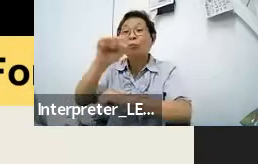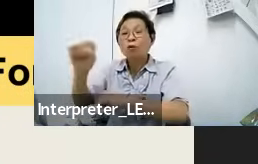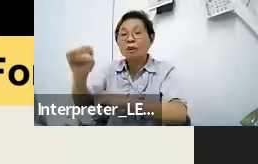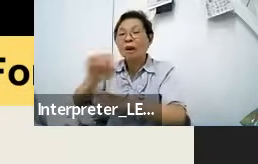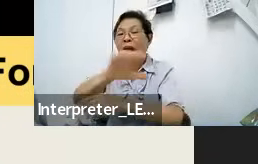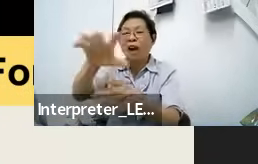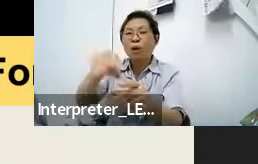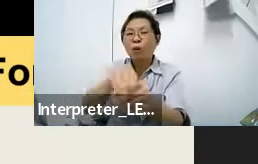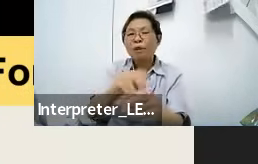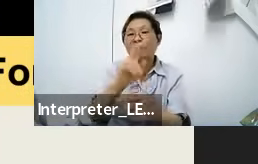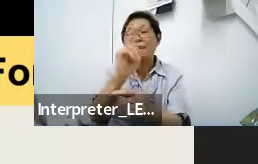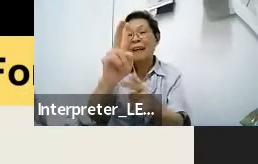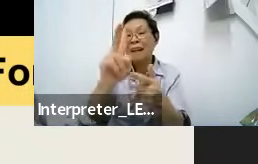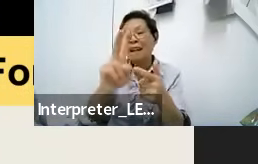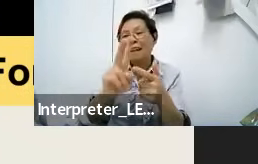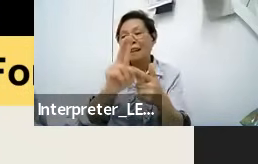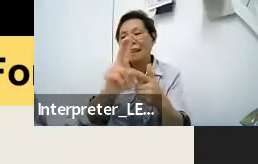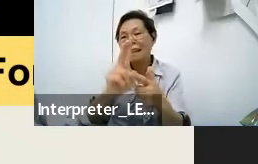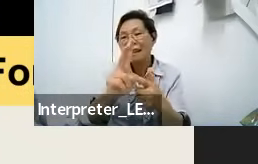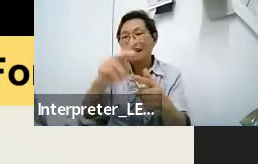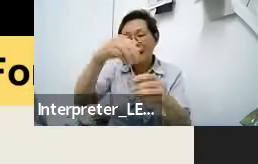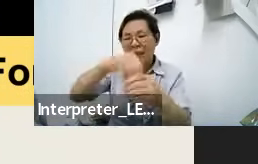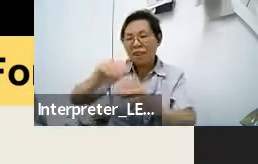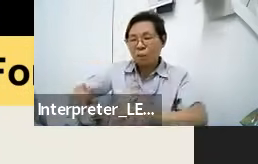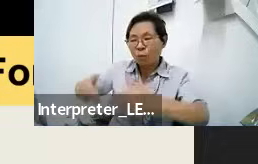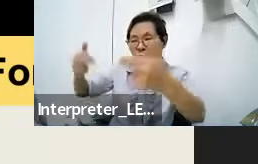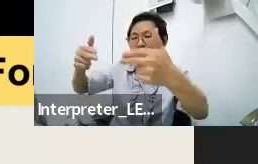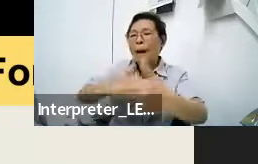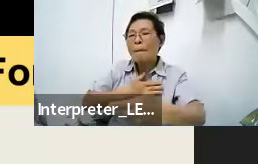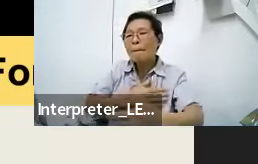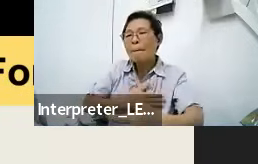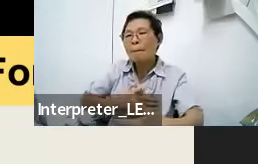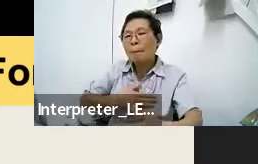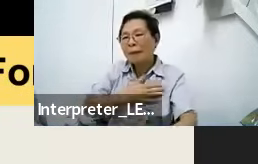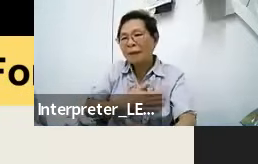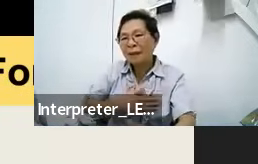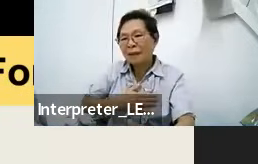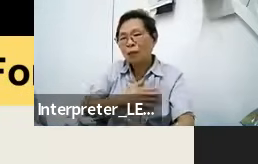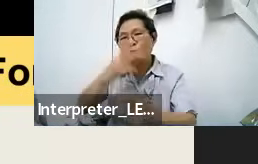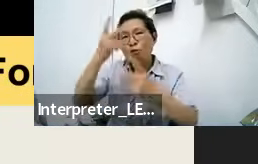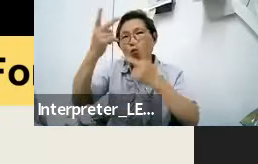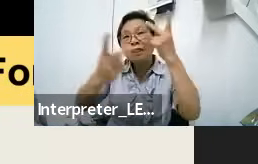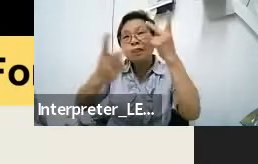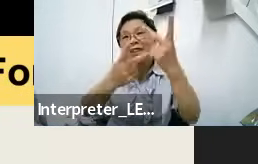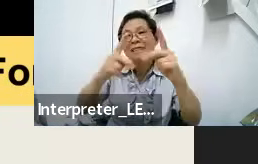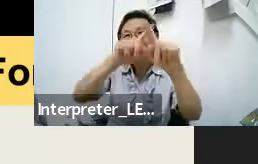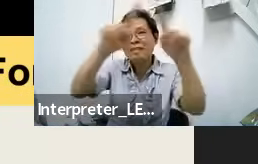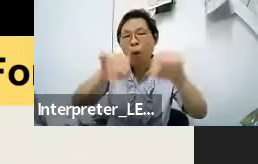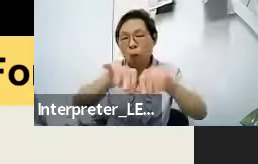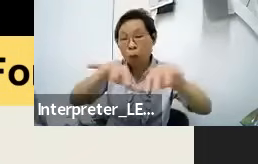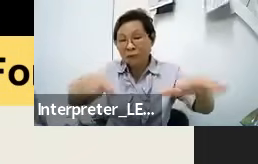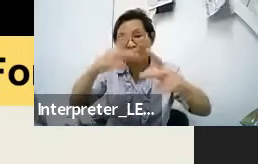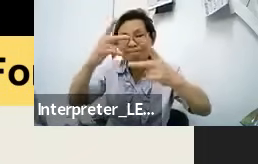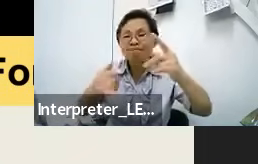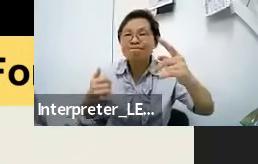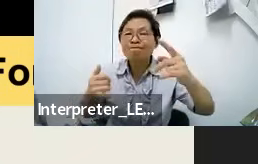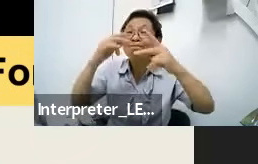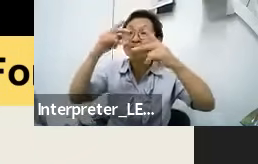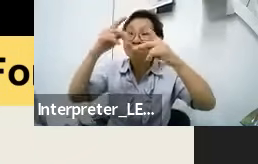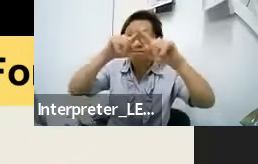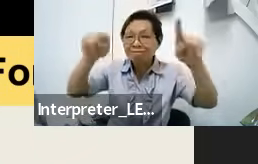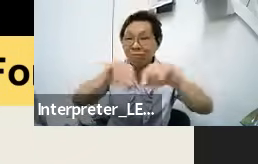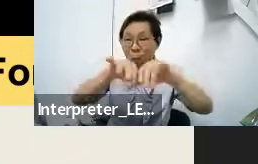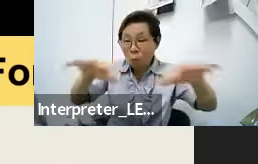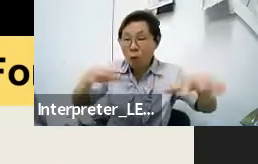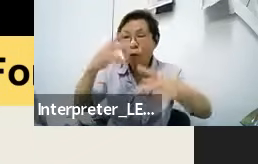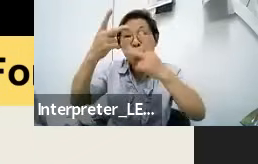the 2nd season of webinars, please visit our website. Also, please mark